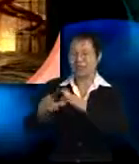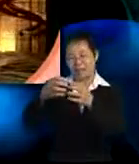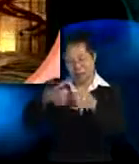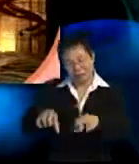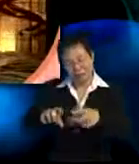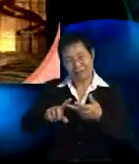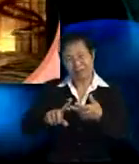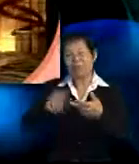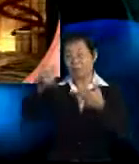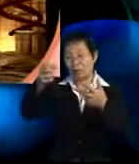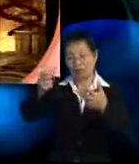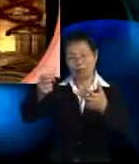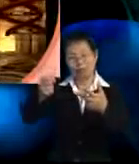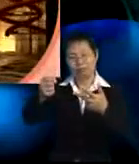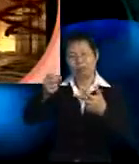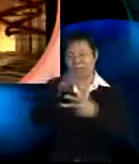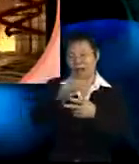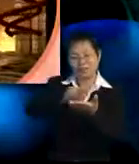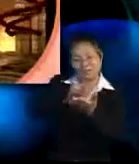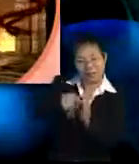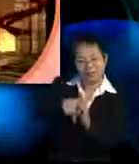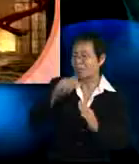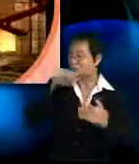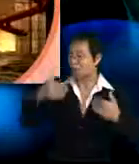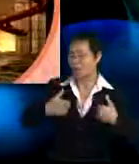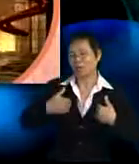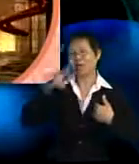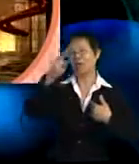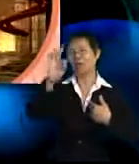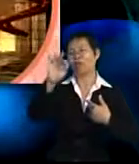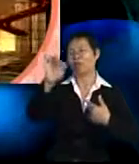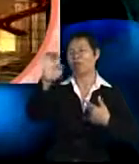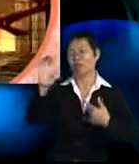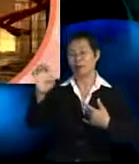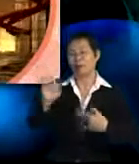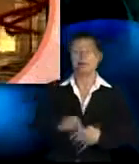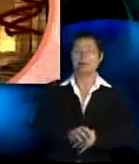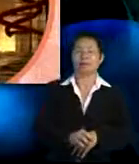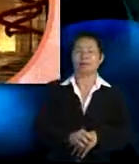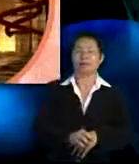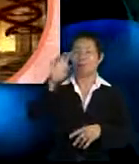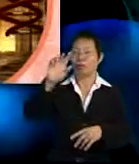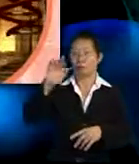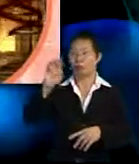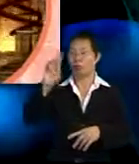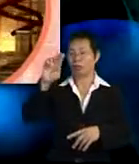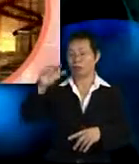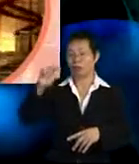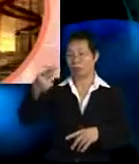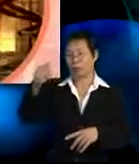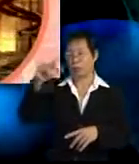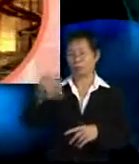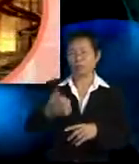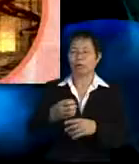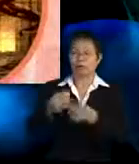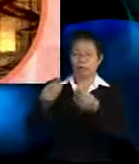eggs, milk, and cheese do not contain fiber. Roughage provides bulk to food and